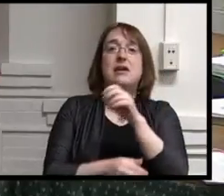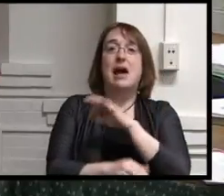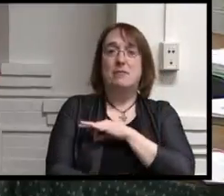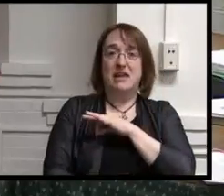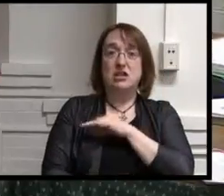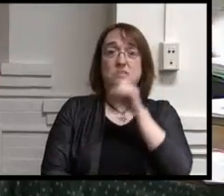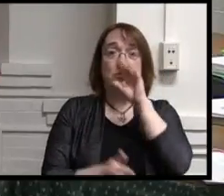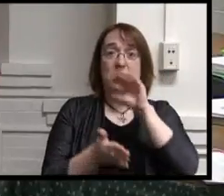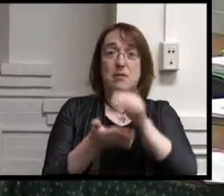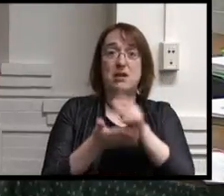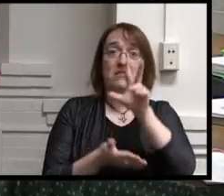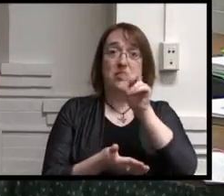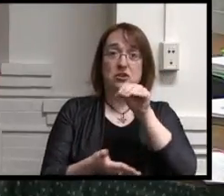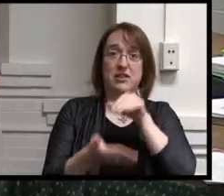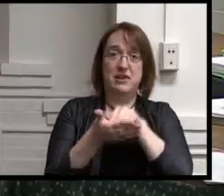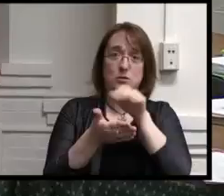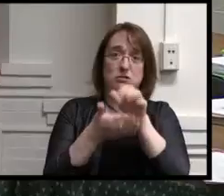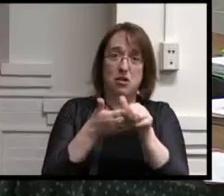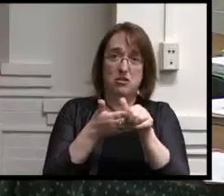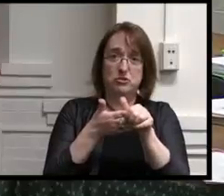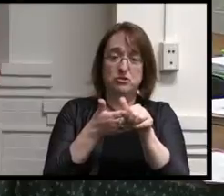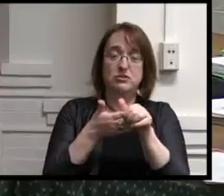amount of $30,000.